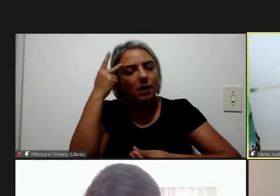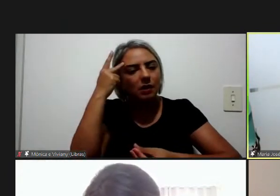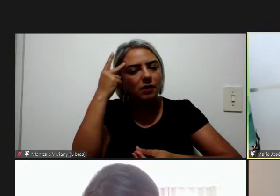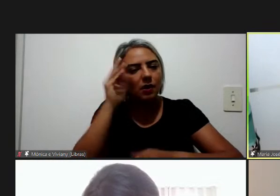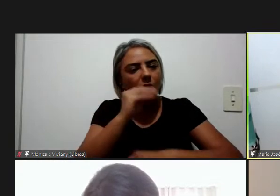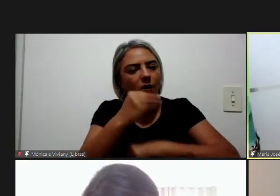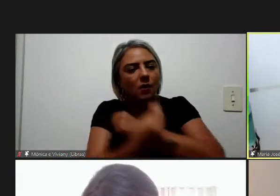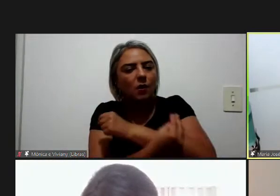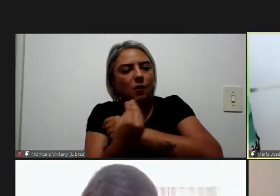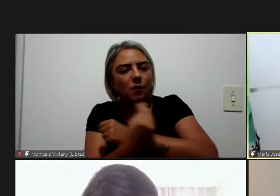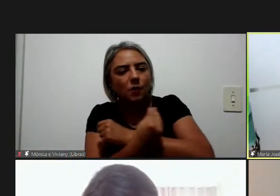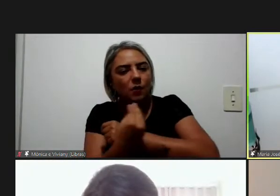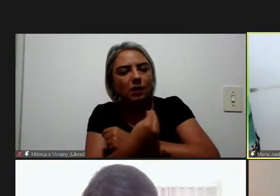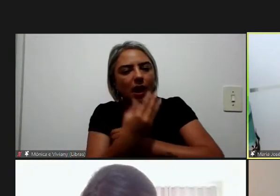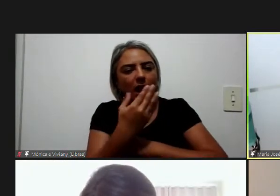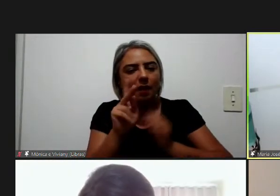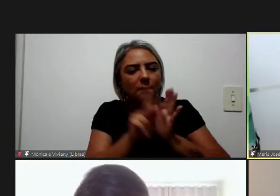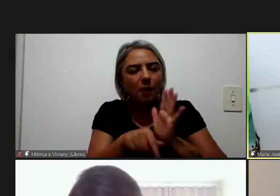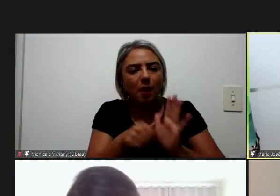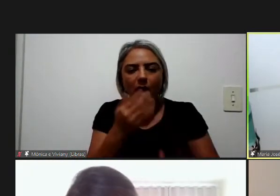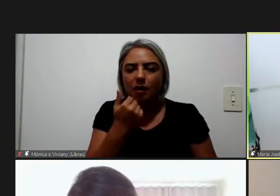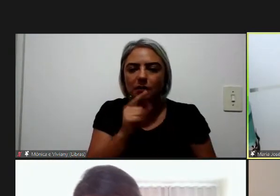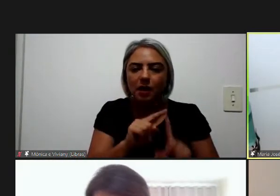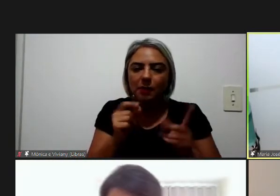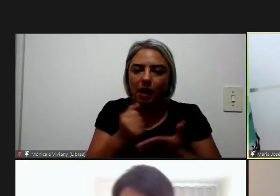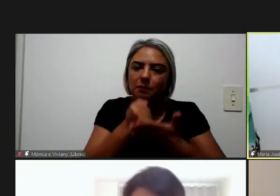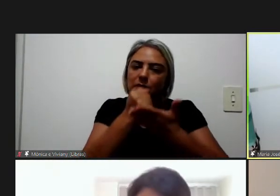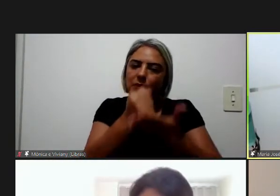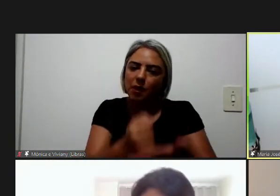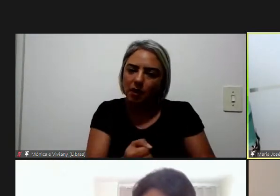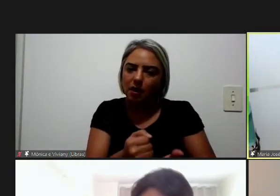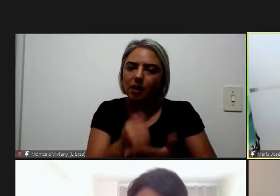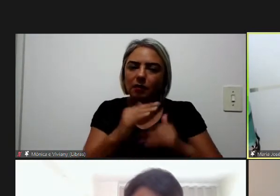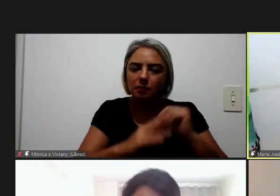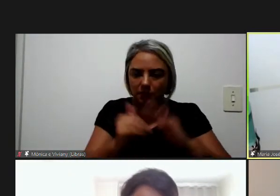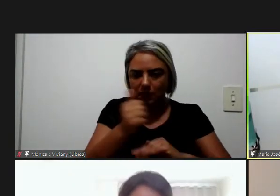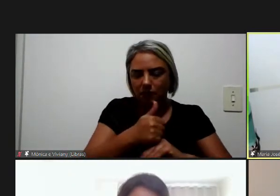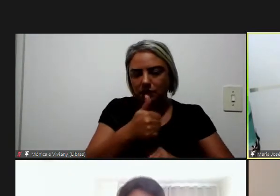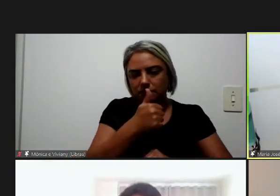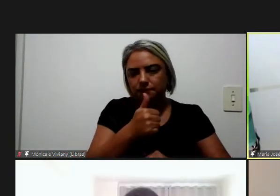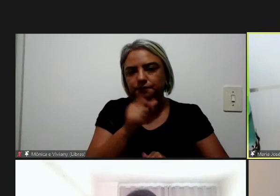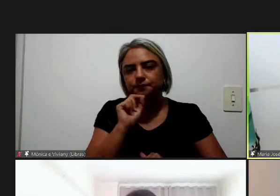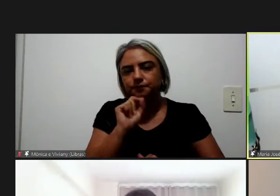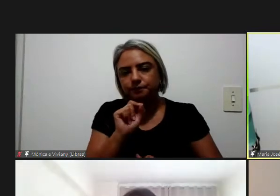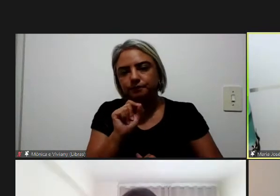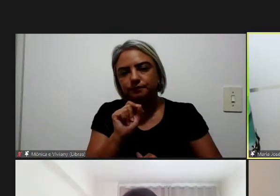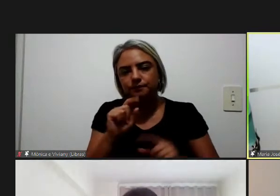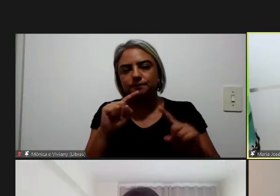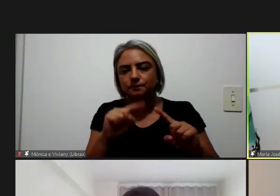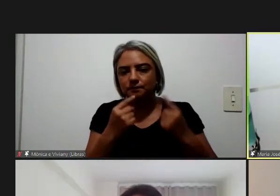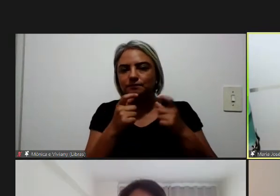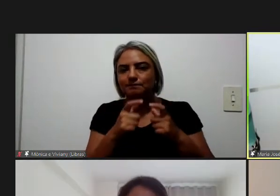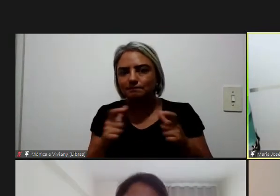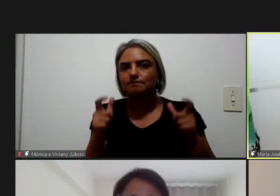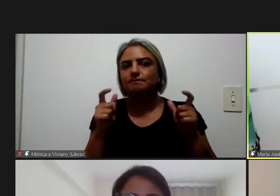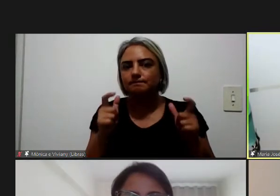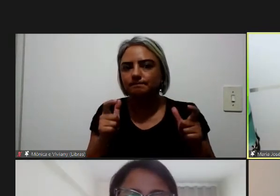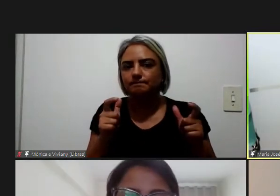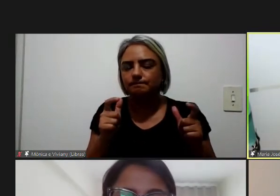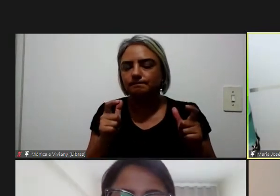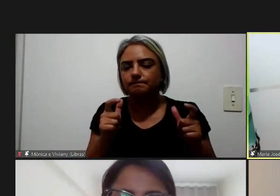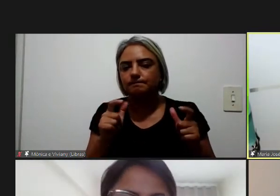a person take care of its own food, nutrition, but also supported by their professionals? This is a